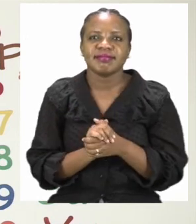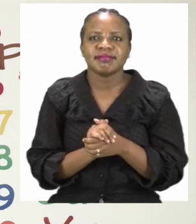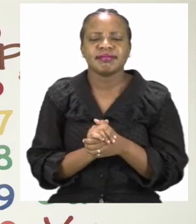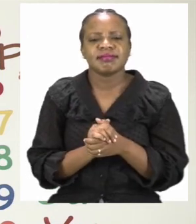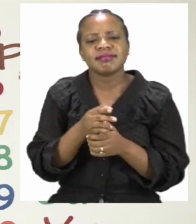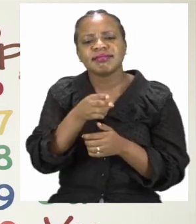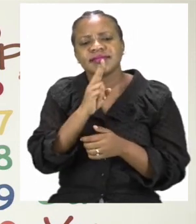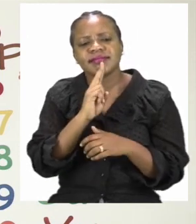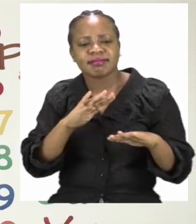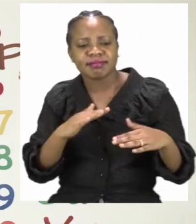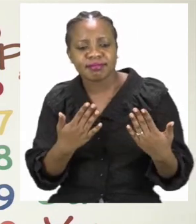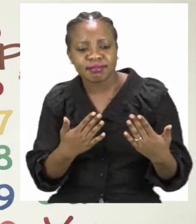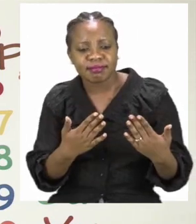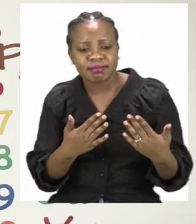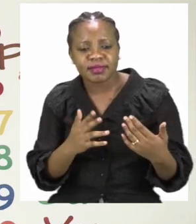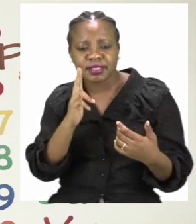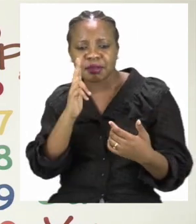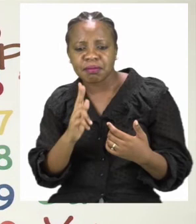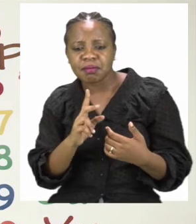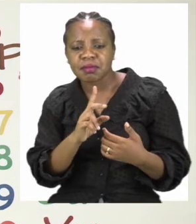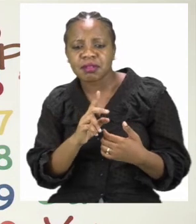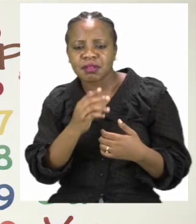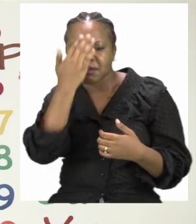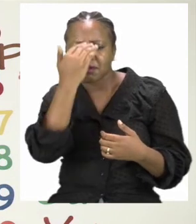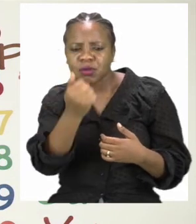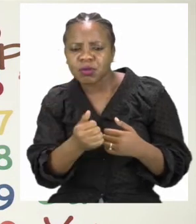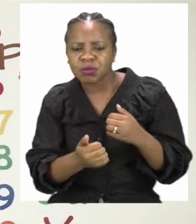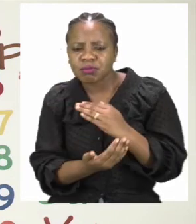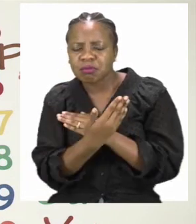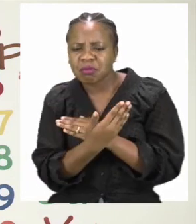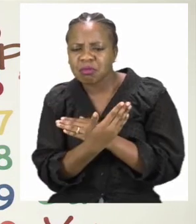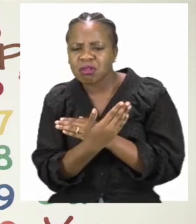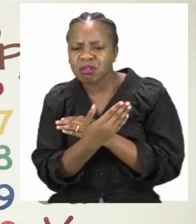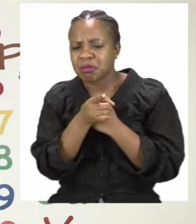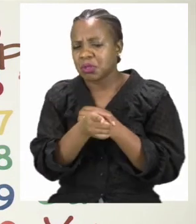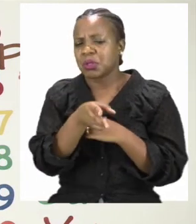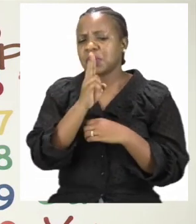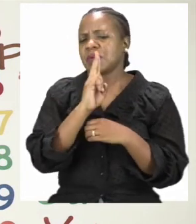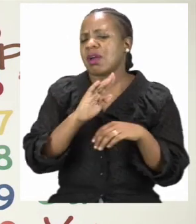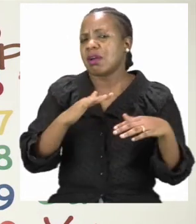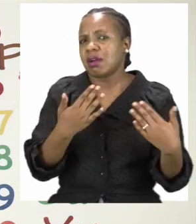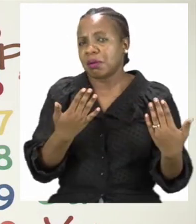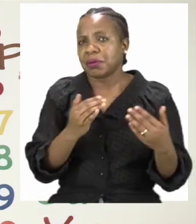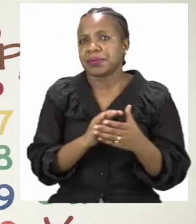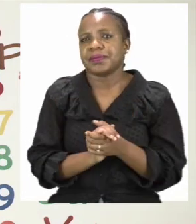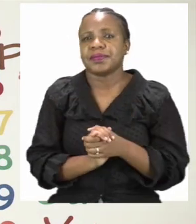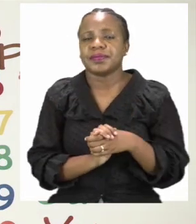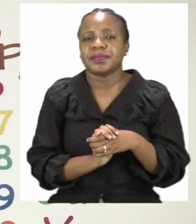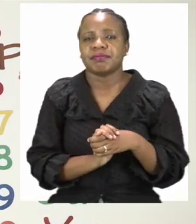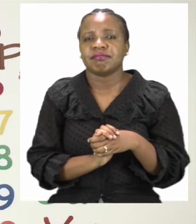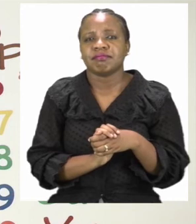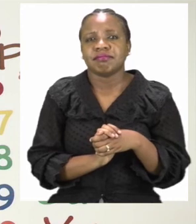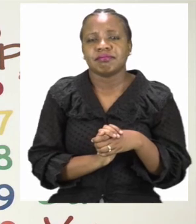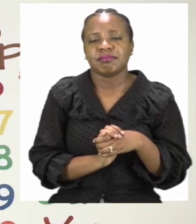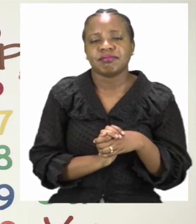if someone says good morning to us? Yes, well done.